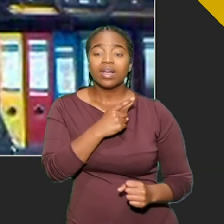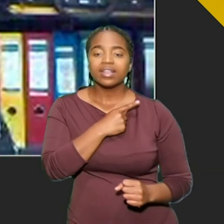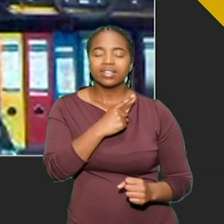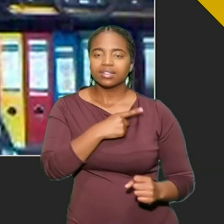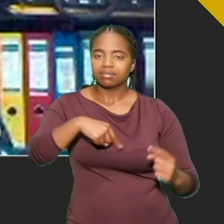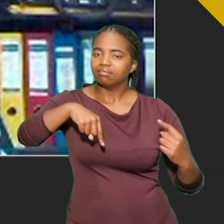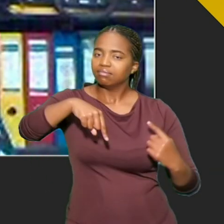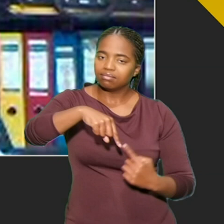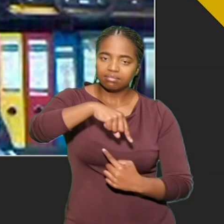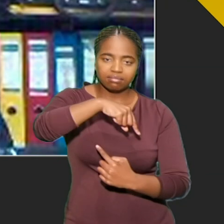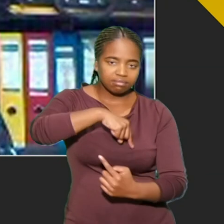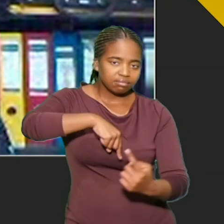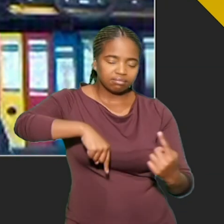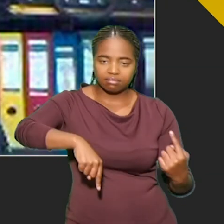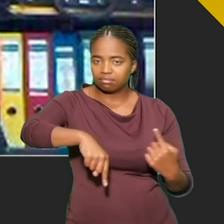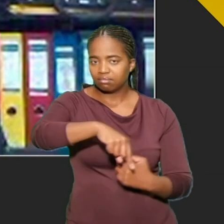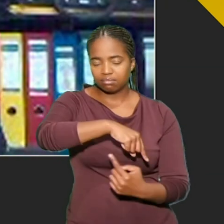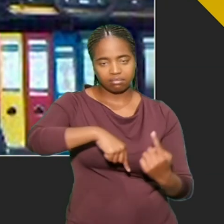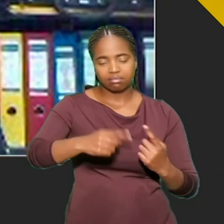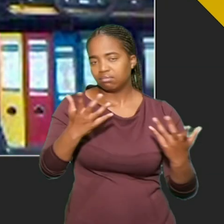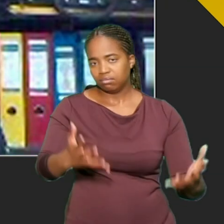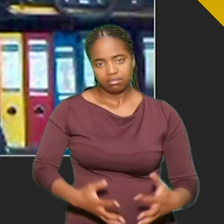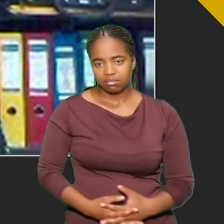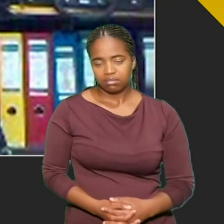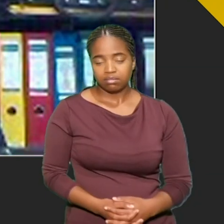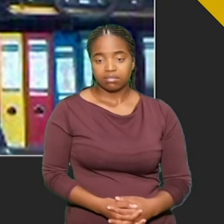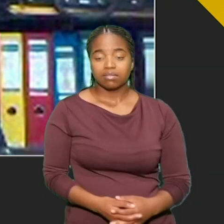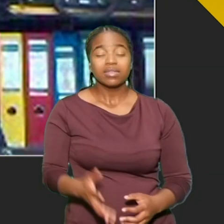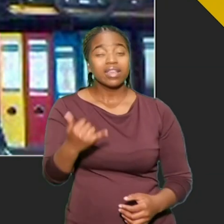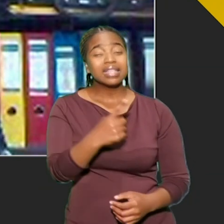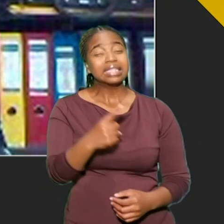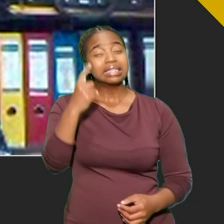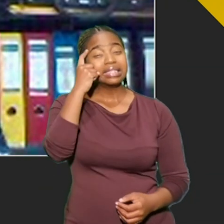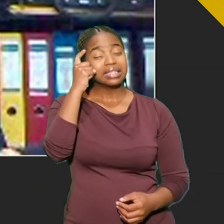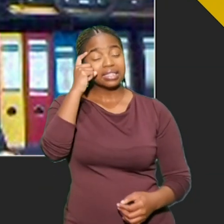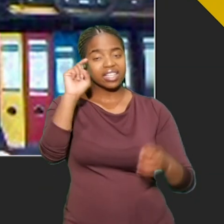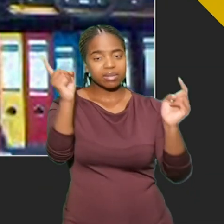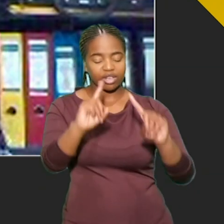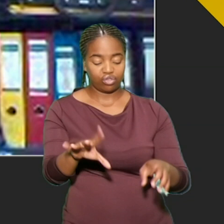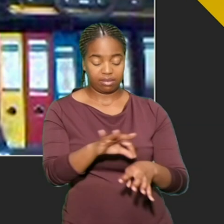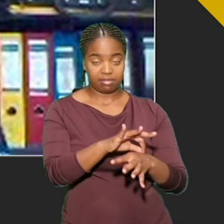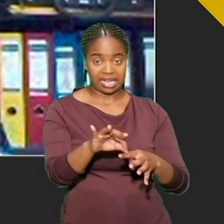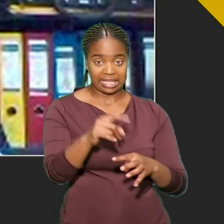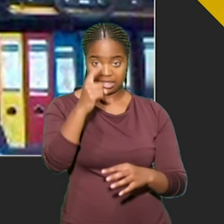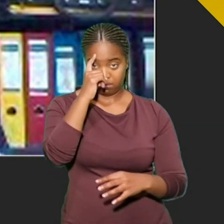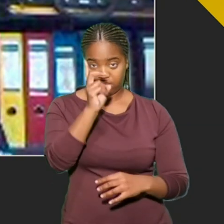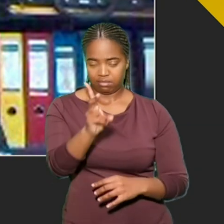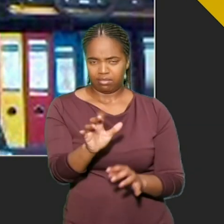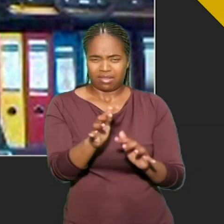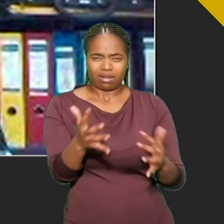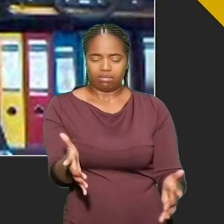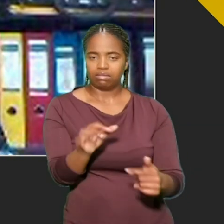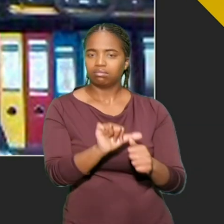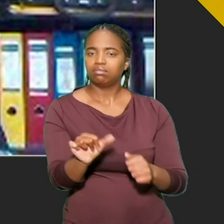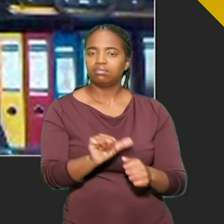cycle is just continuing. So we need to rethink spatial planning of Okala to say, how do